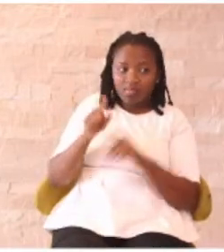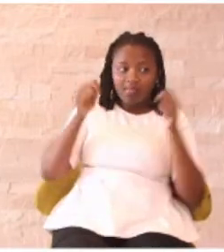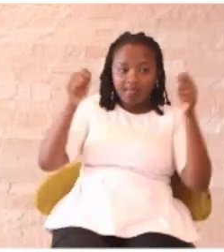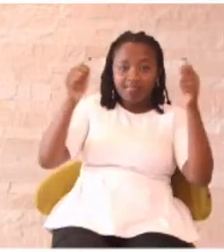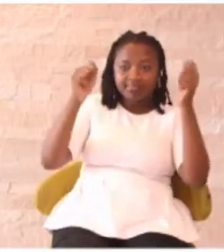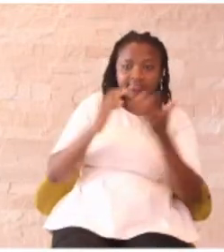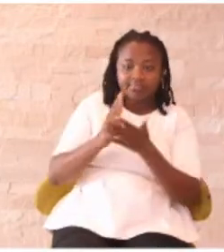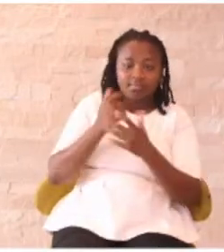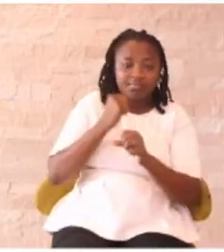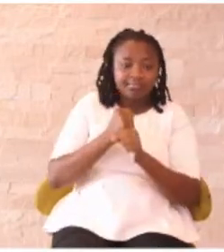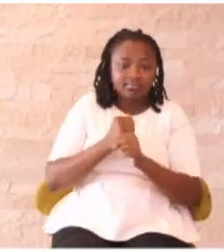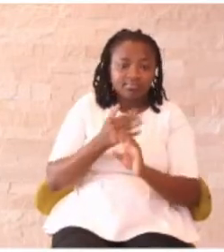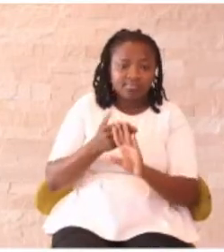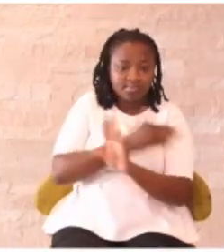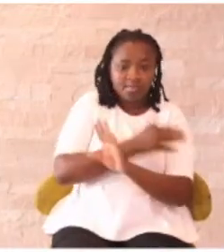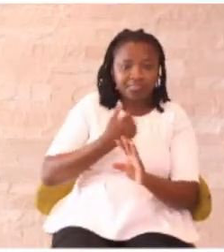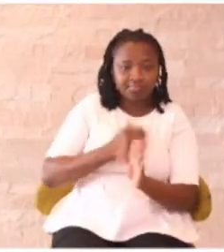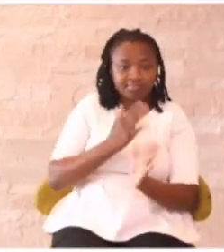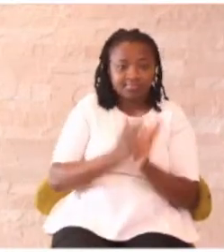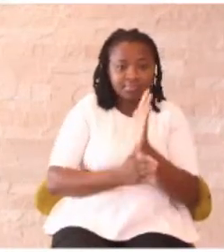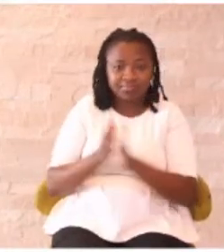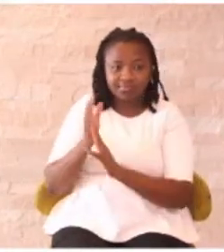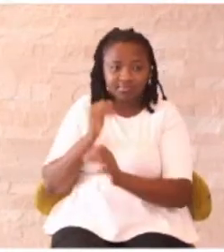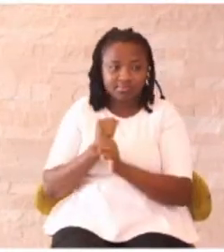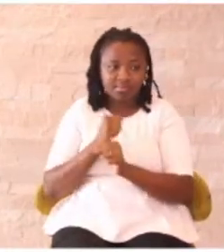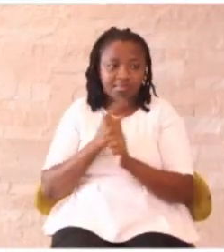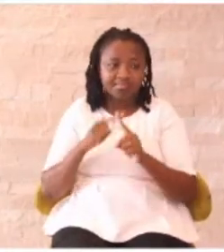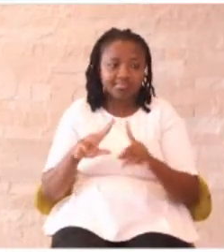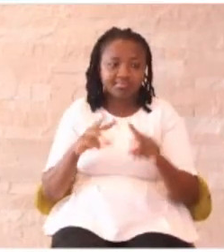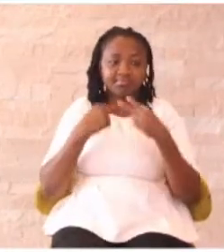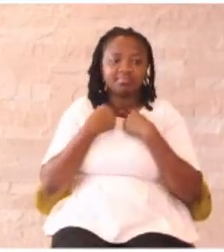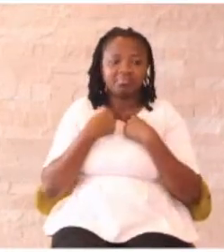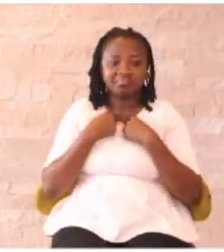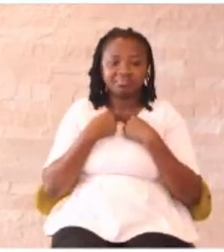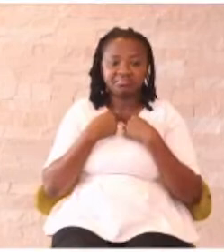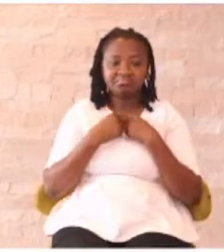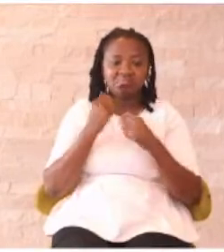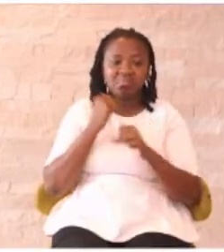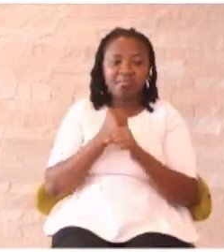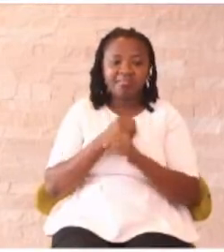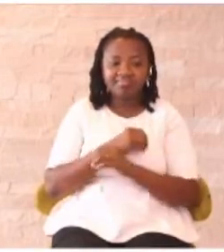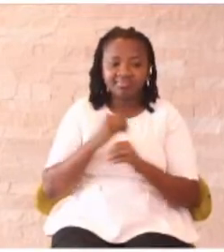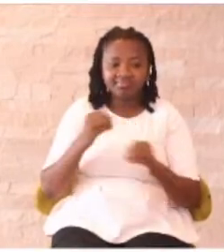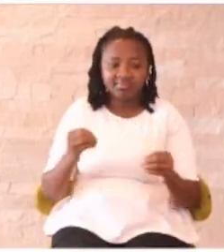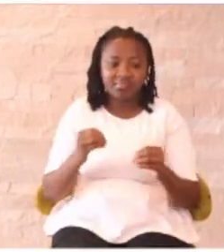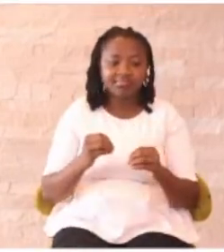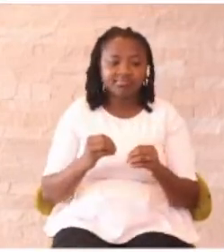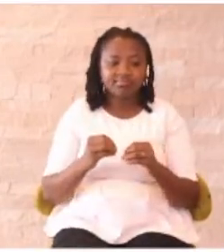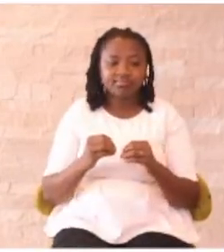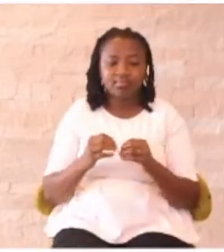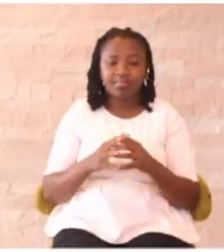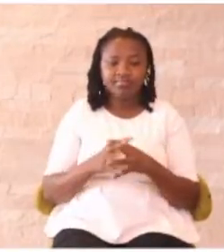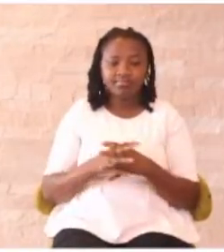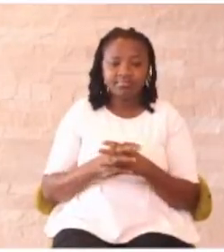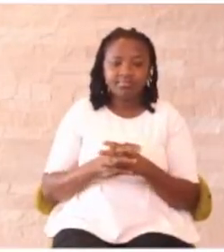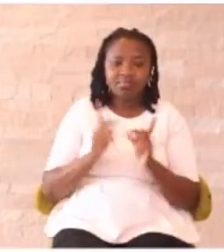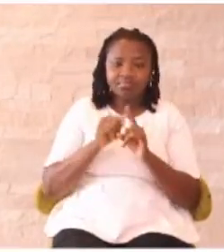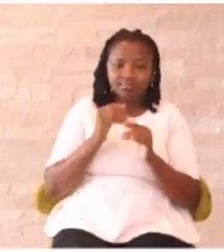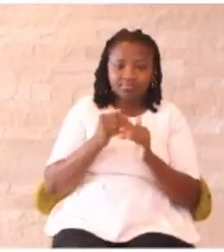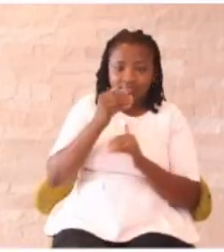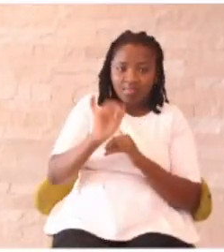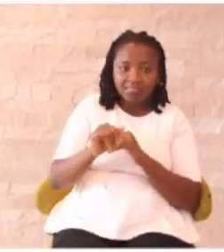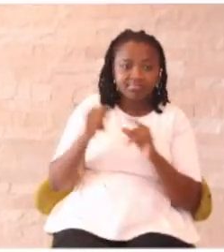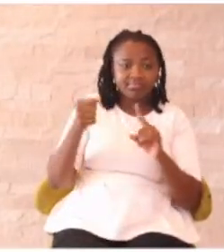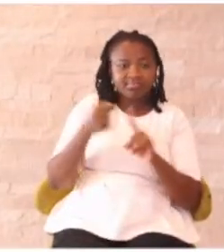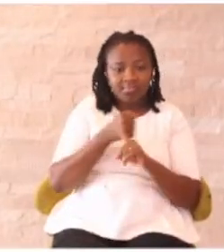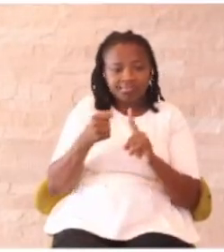had scheduled to do, and we were not able to do them because of the protests and the violence